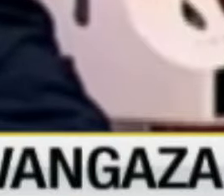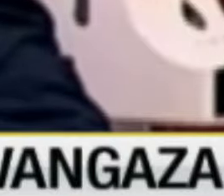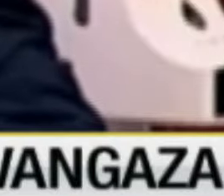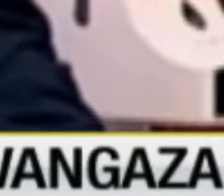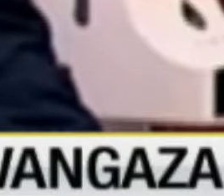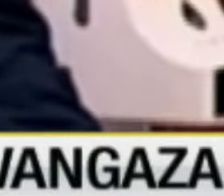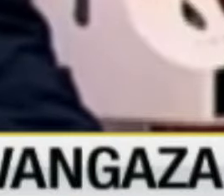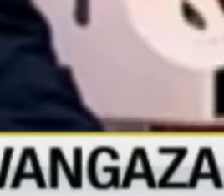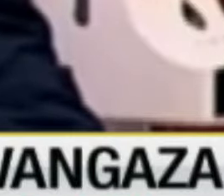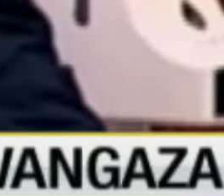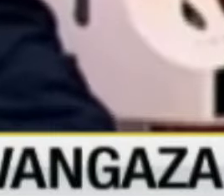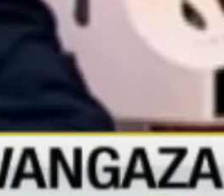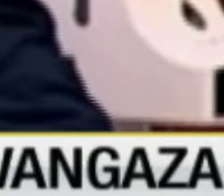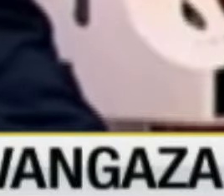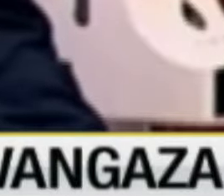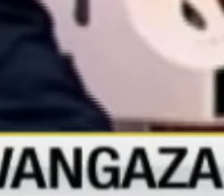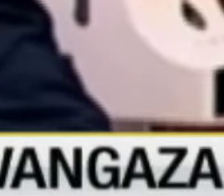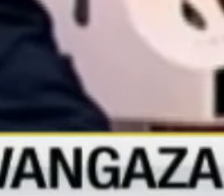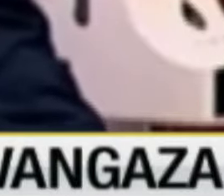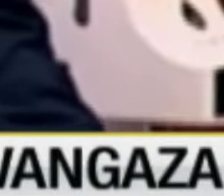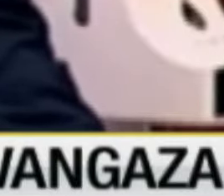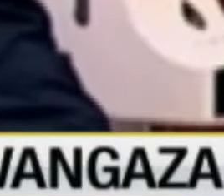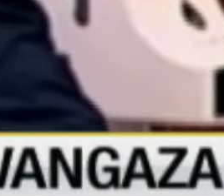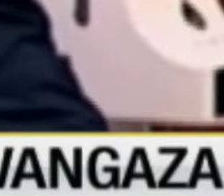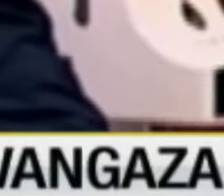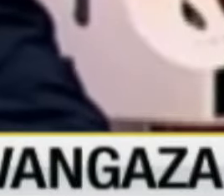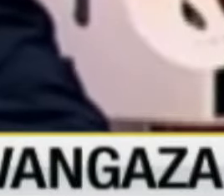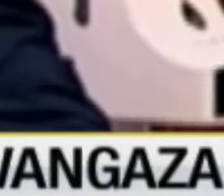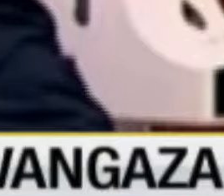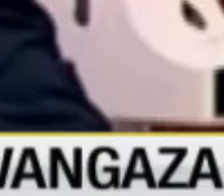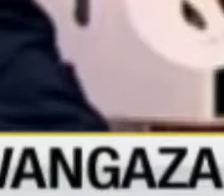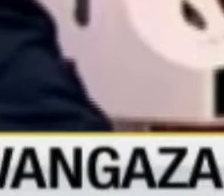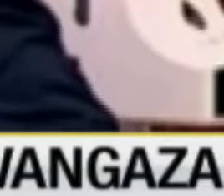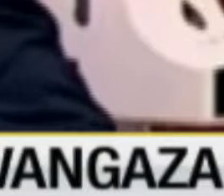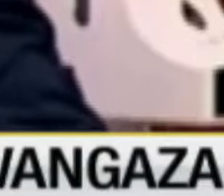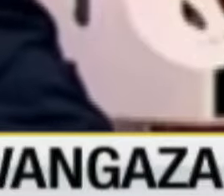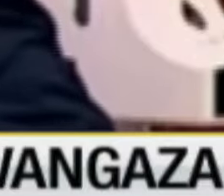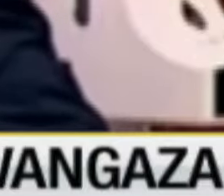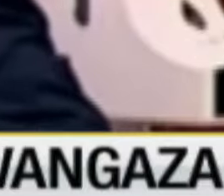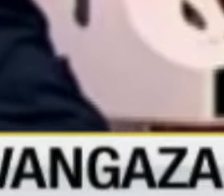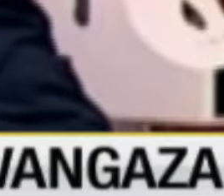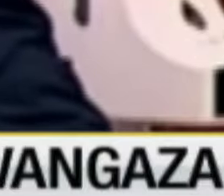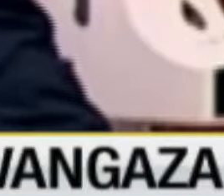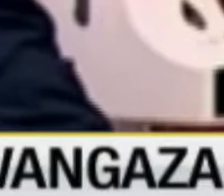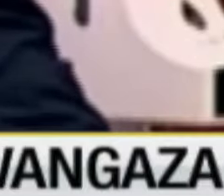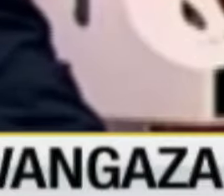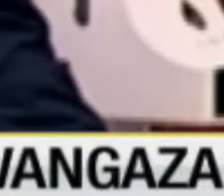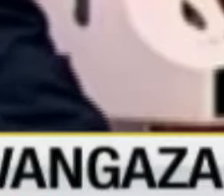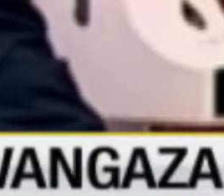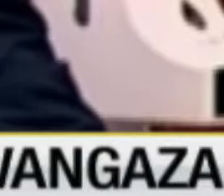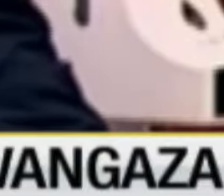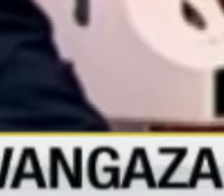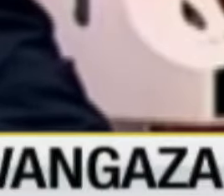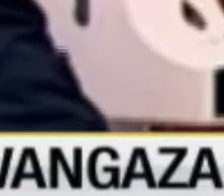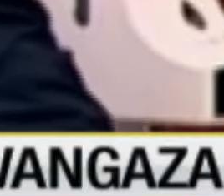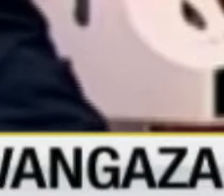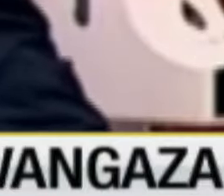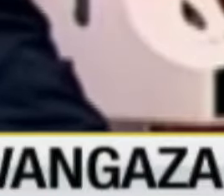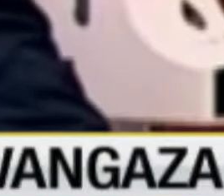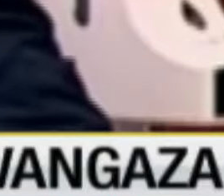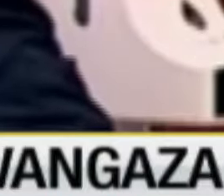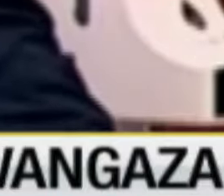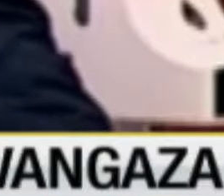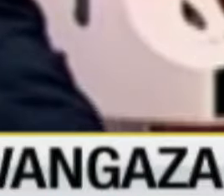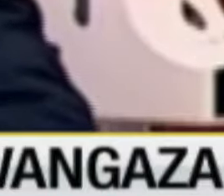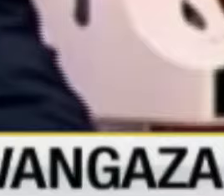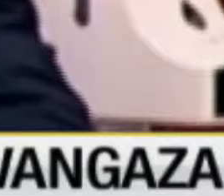Board under our own hand and signature and name? How is this purported capture by external forces a